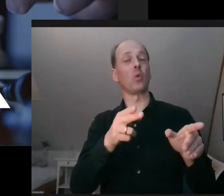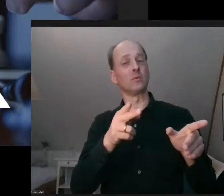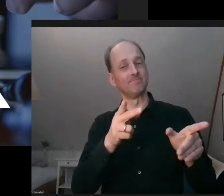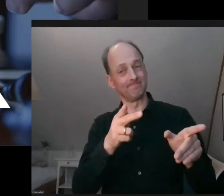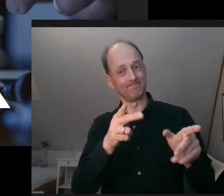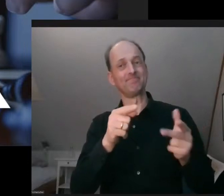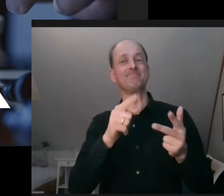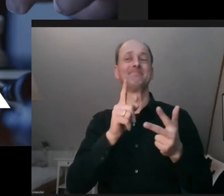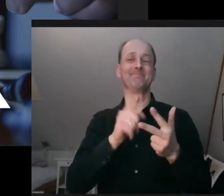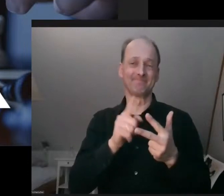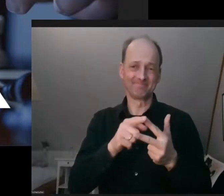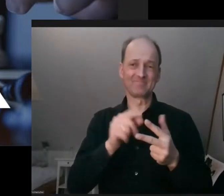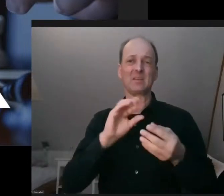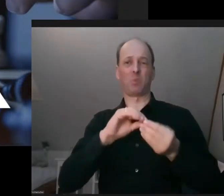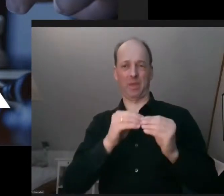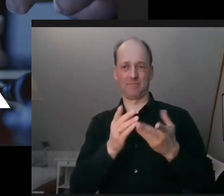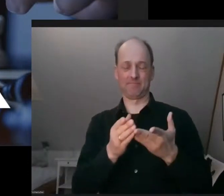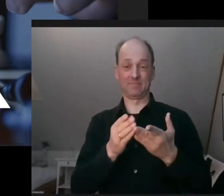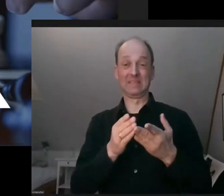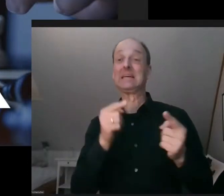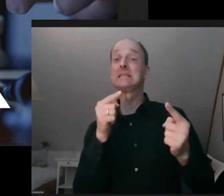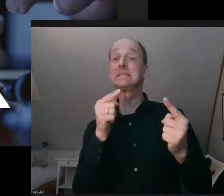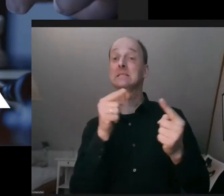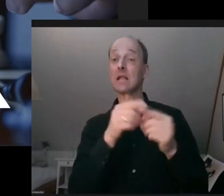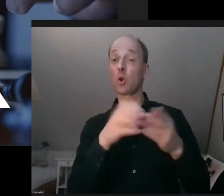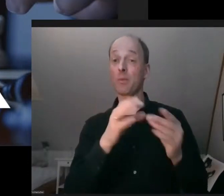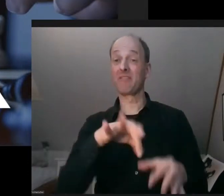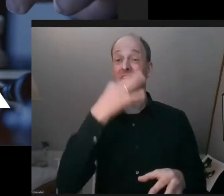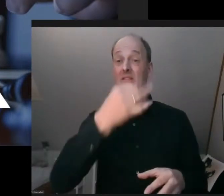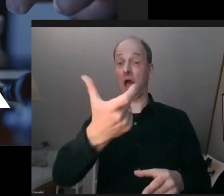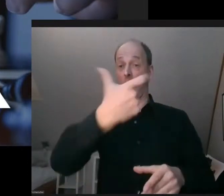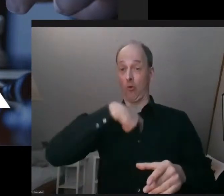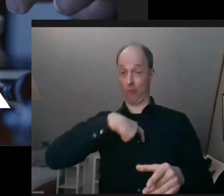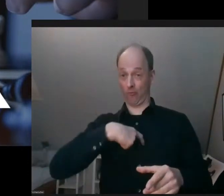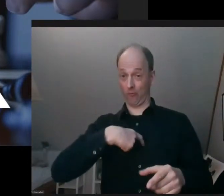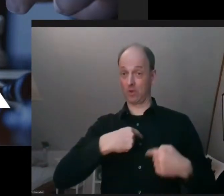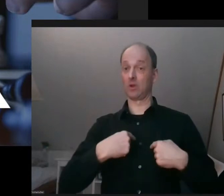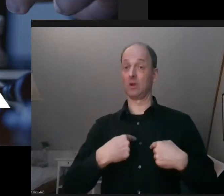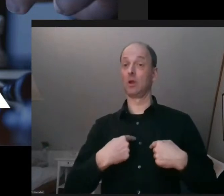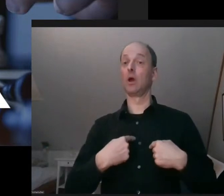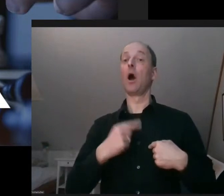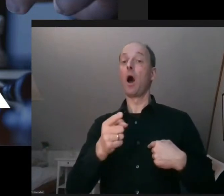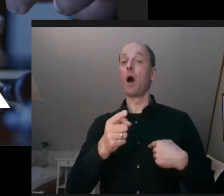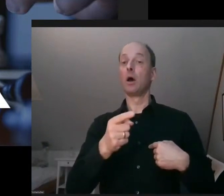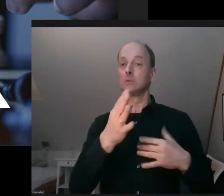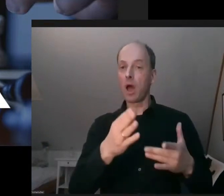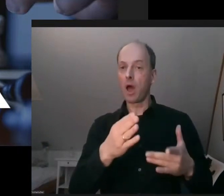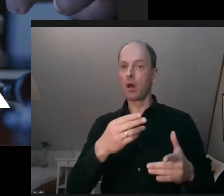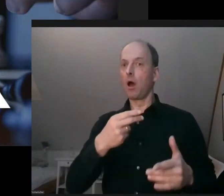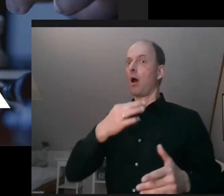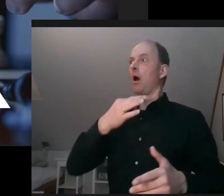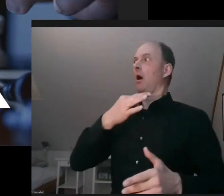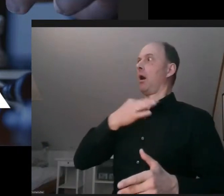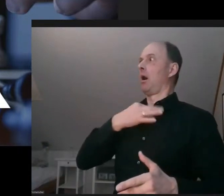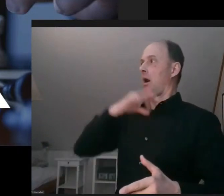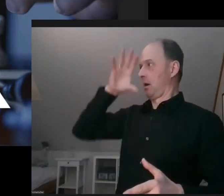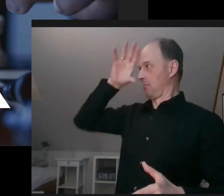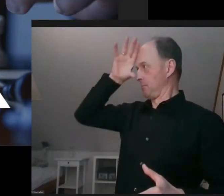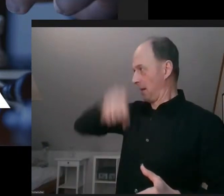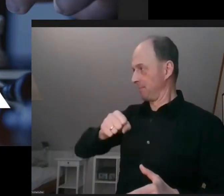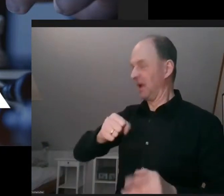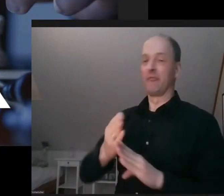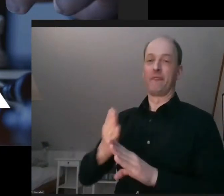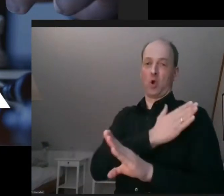And here also the crucial point is that we have our target groups, and that this